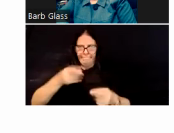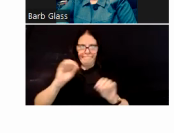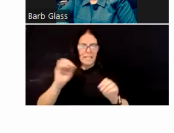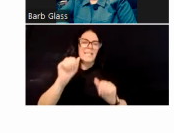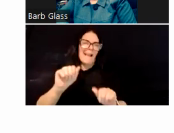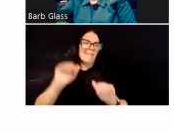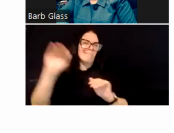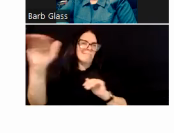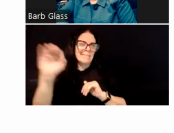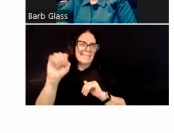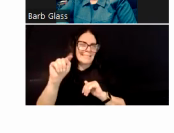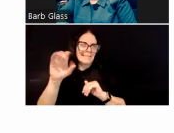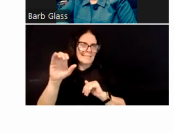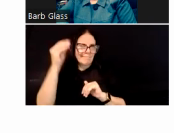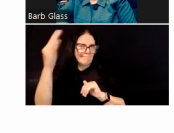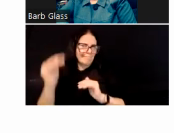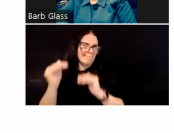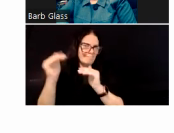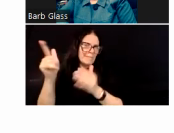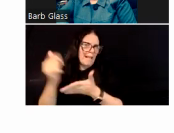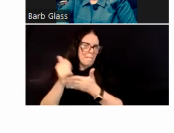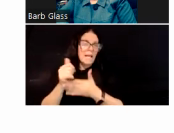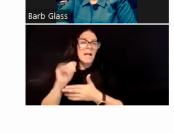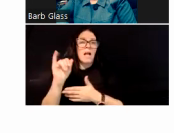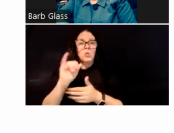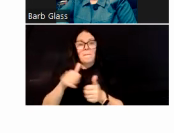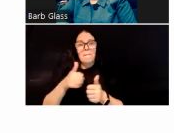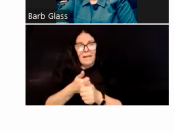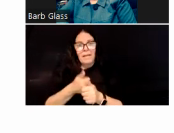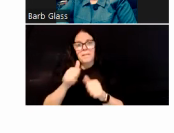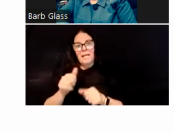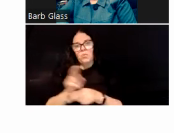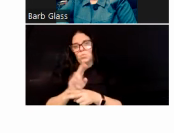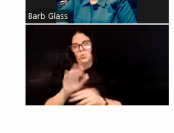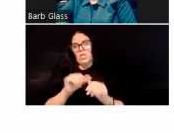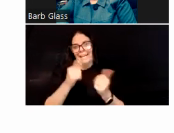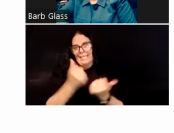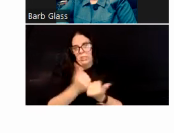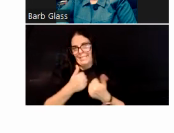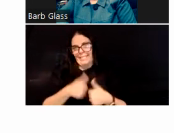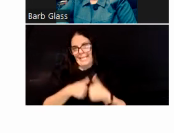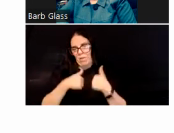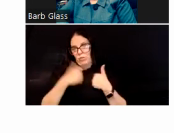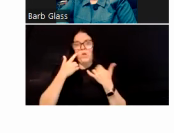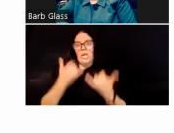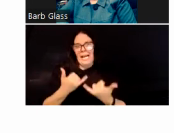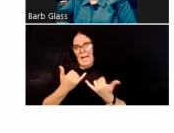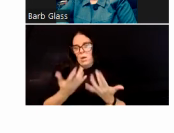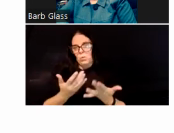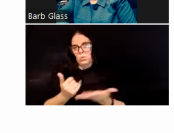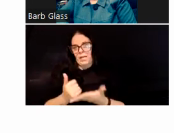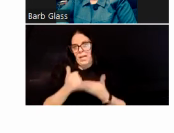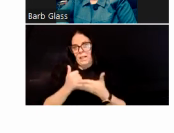to your ETC, and as kind of a backup in the meantime, use your agency address to be able